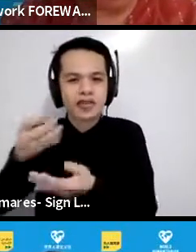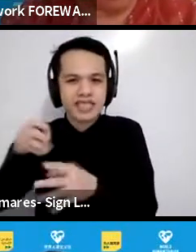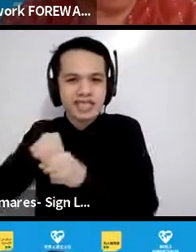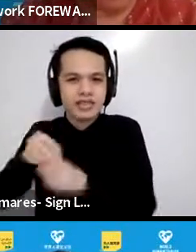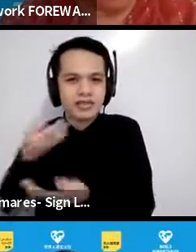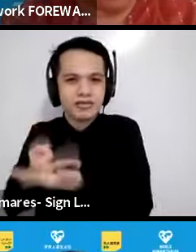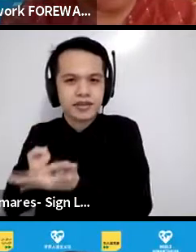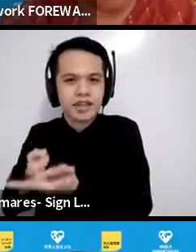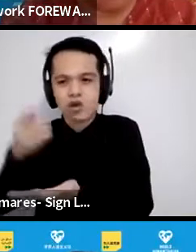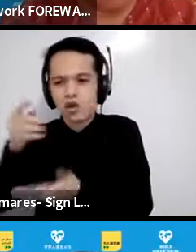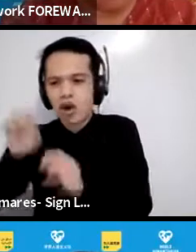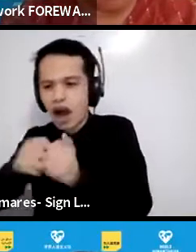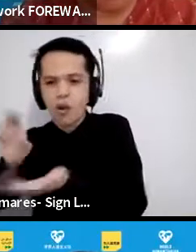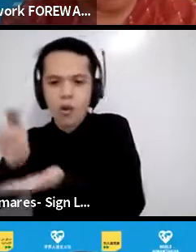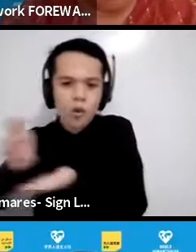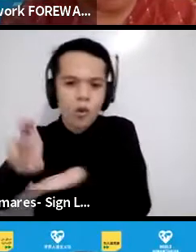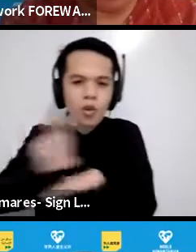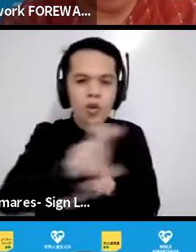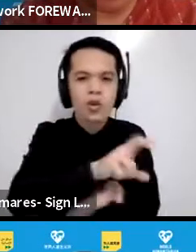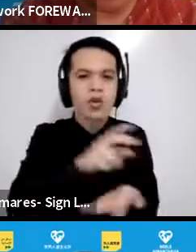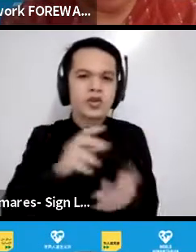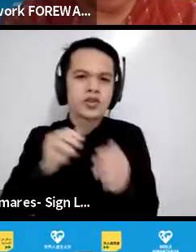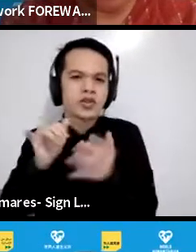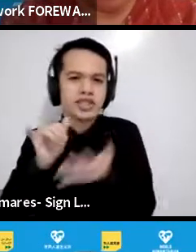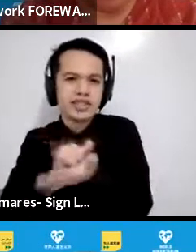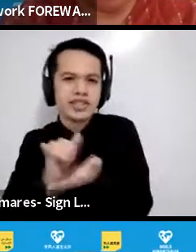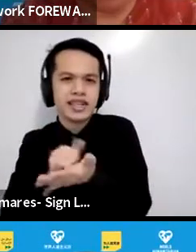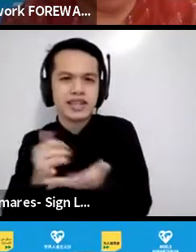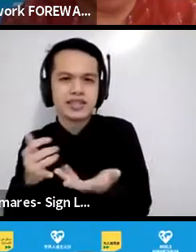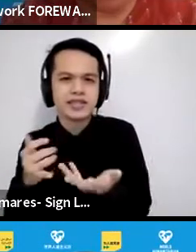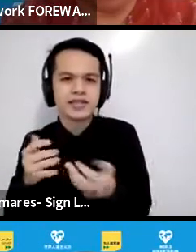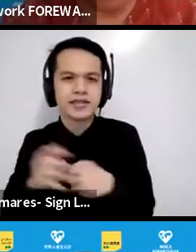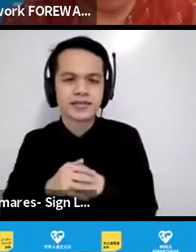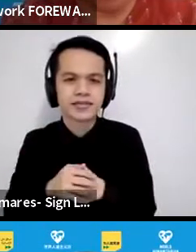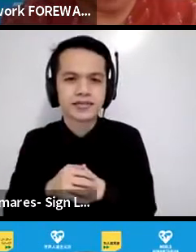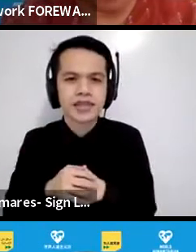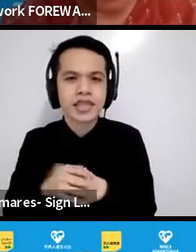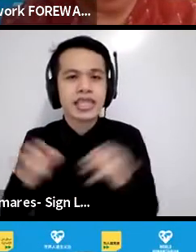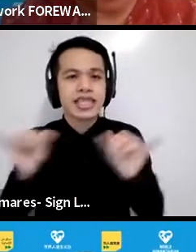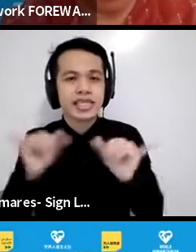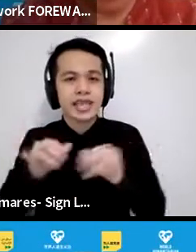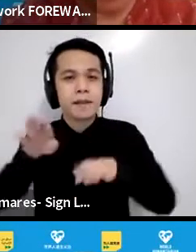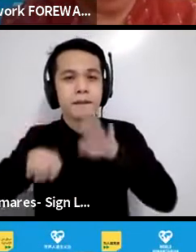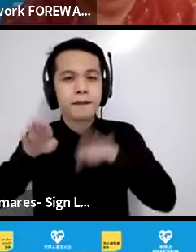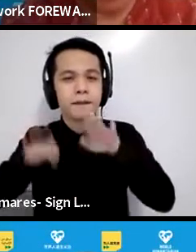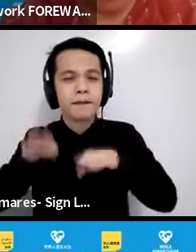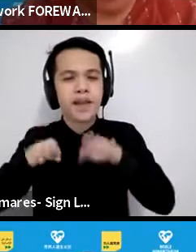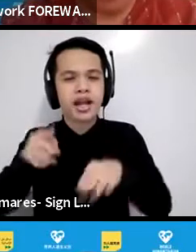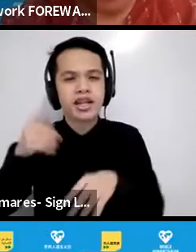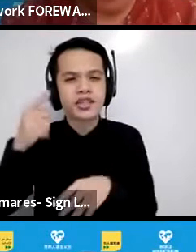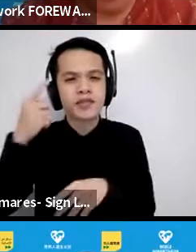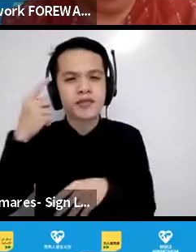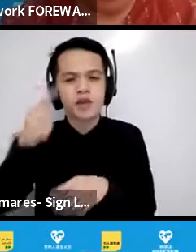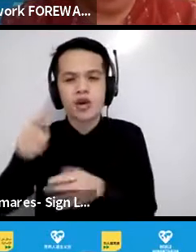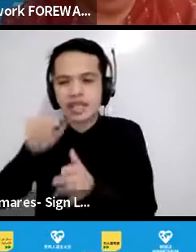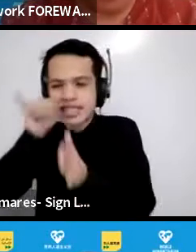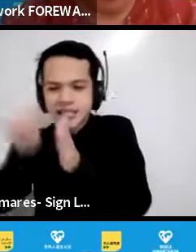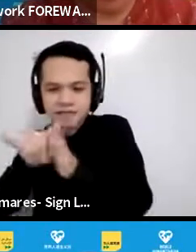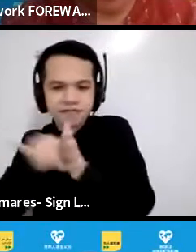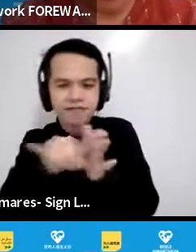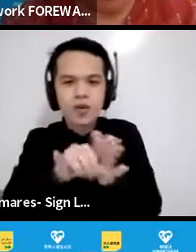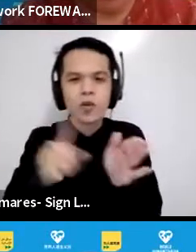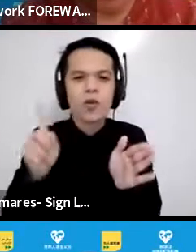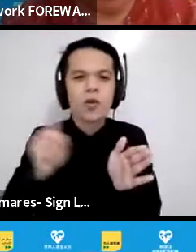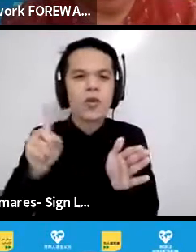balance of the planning process for climate adaptation and mitigation initiatives and the balance of identifying what should